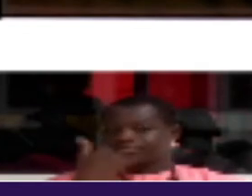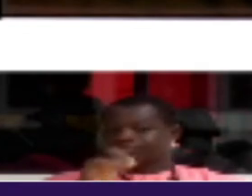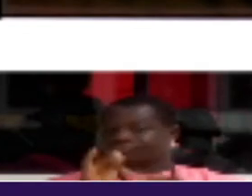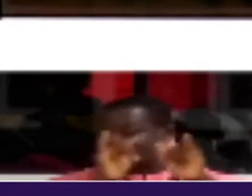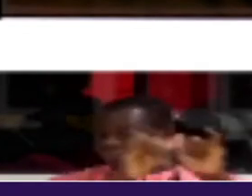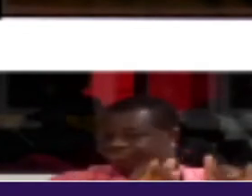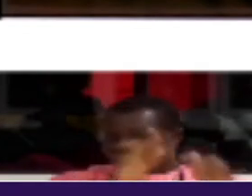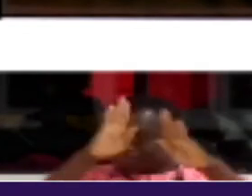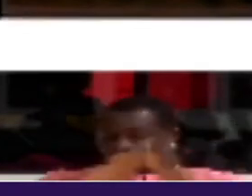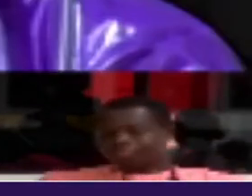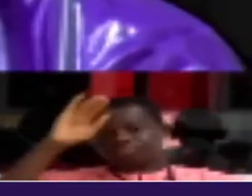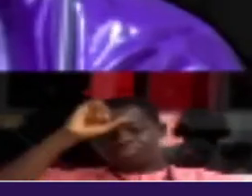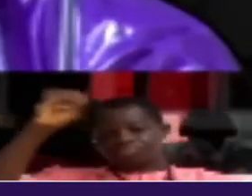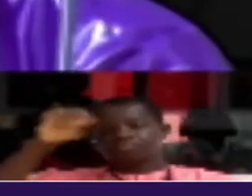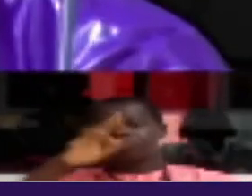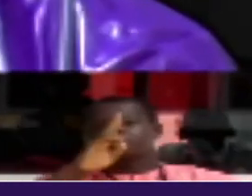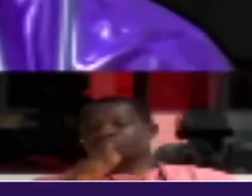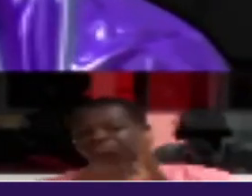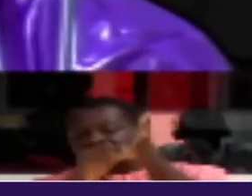Under whose command?